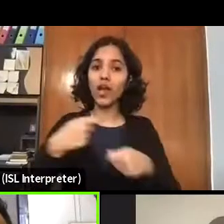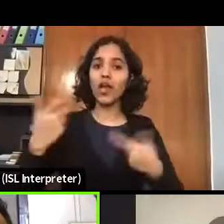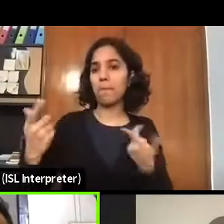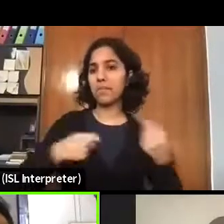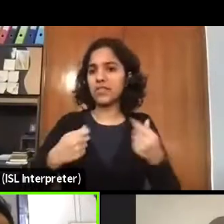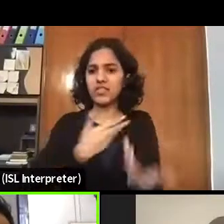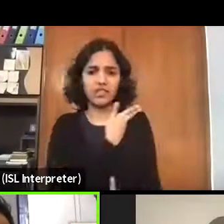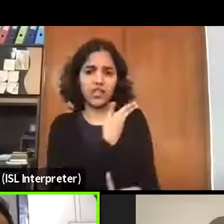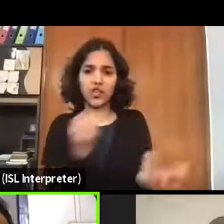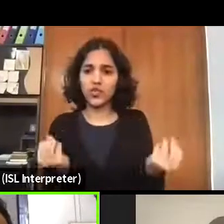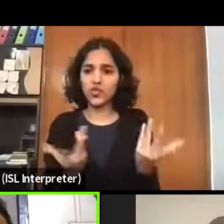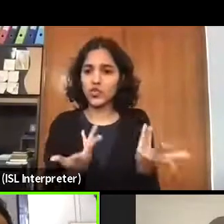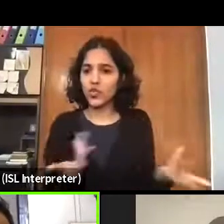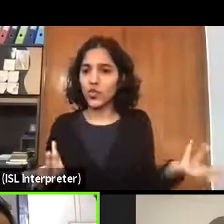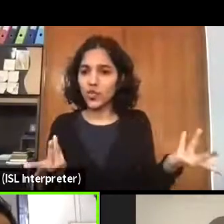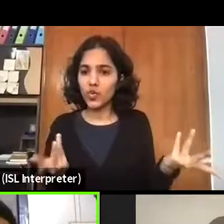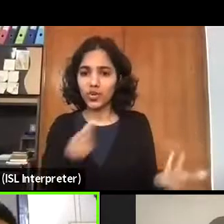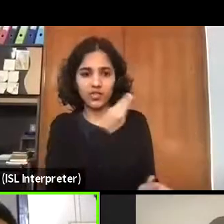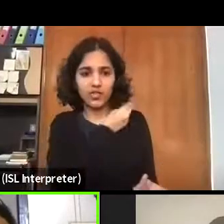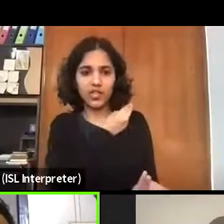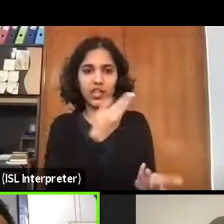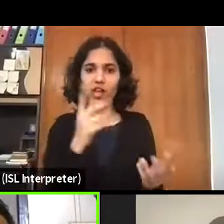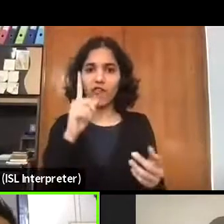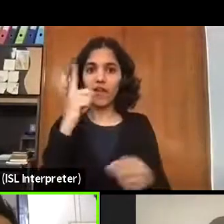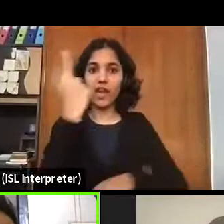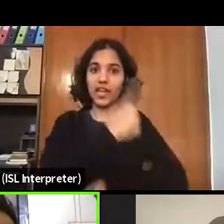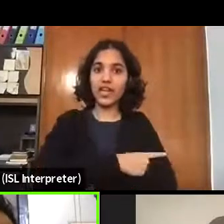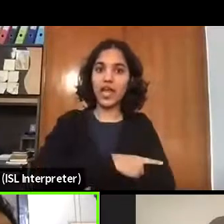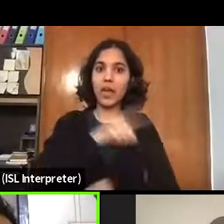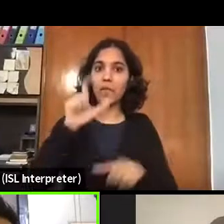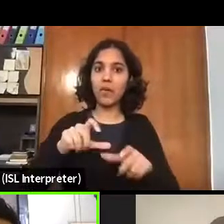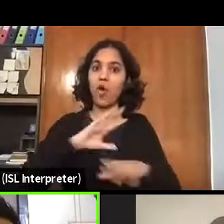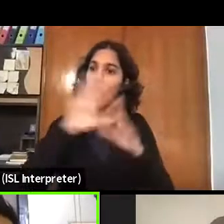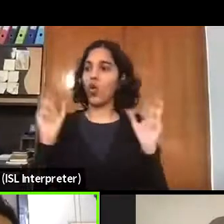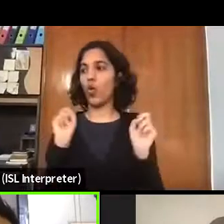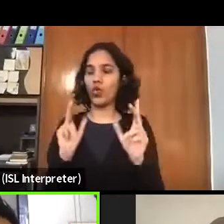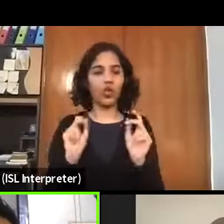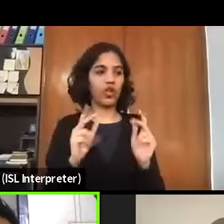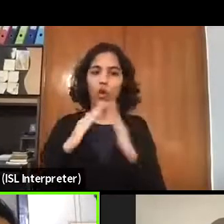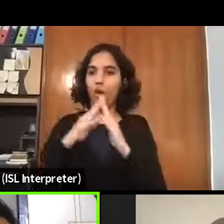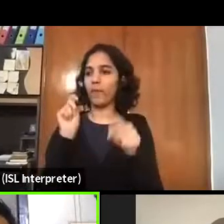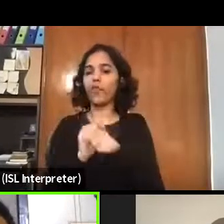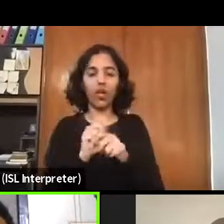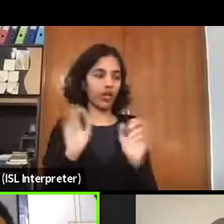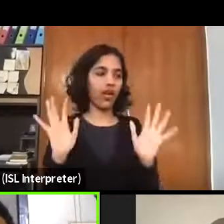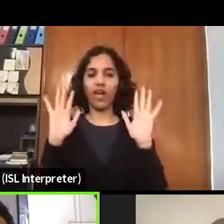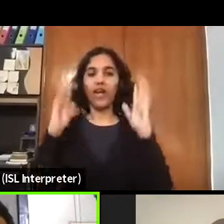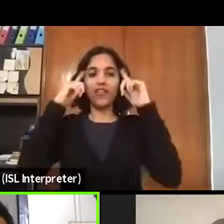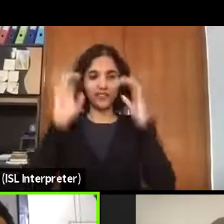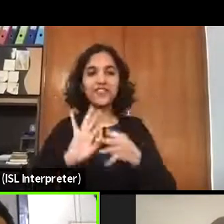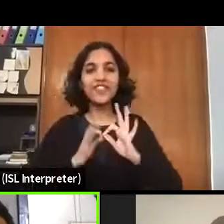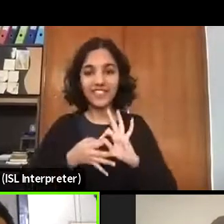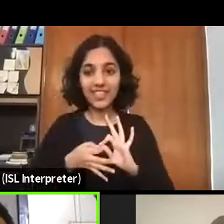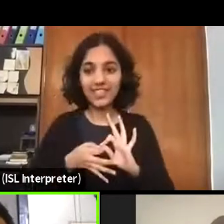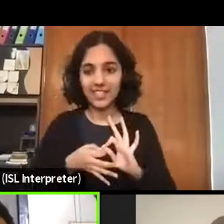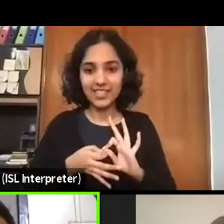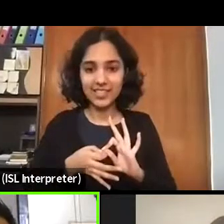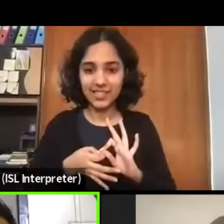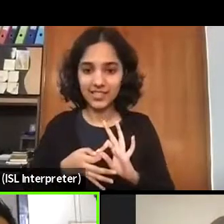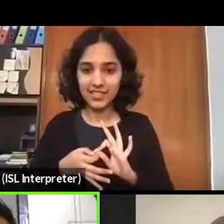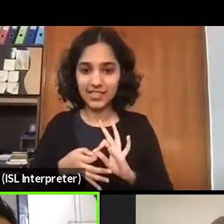happened in one day. People aligned themselves for working from home, but